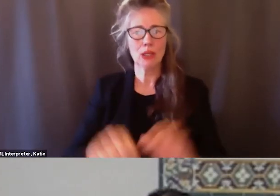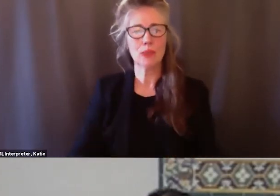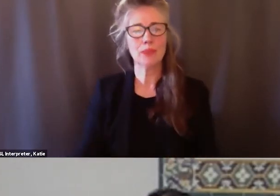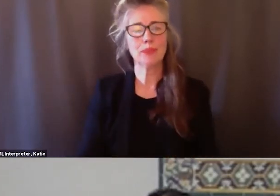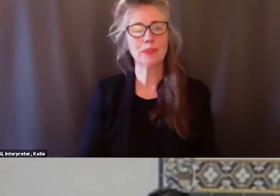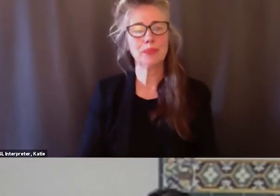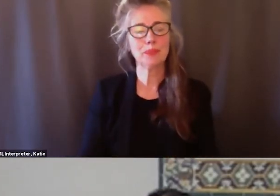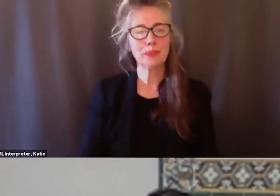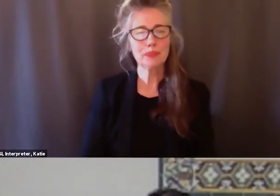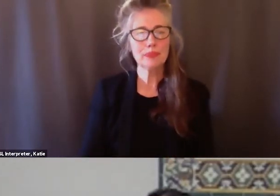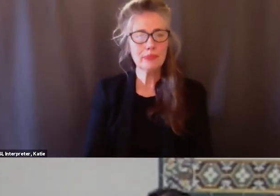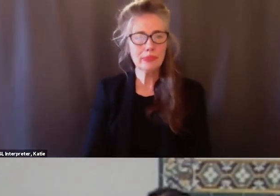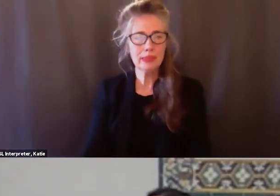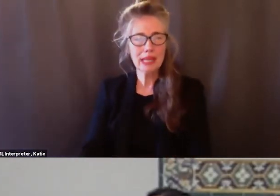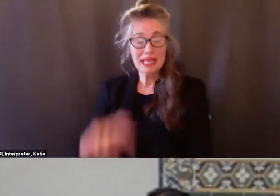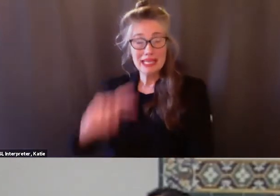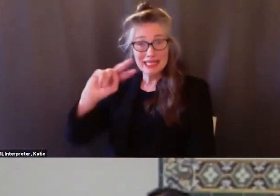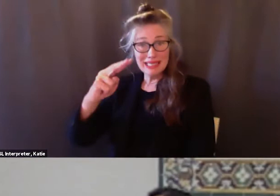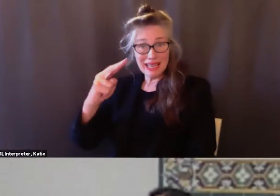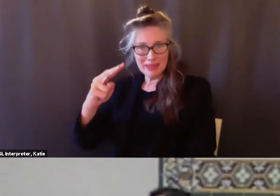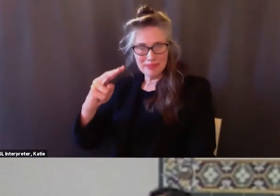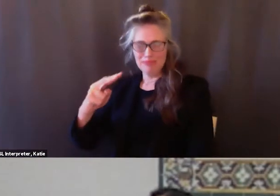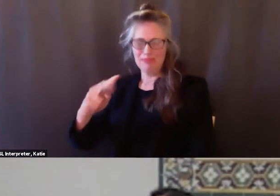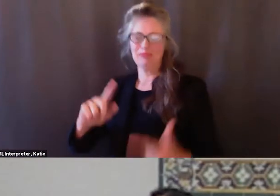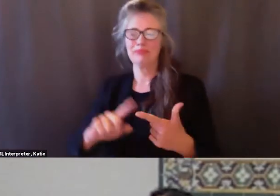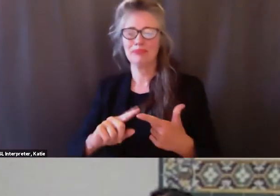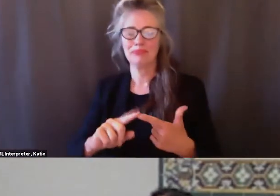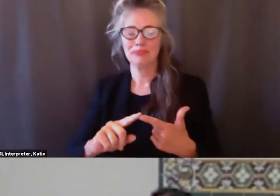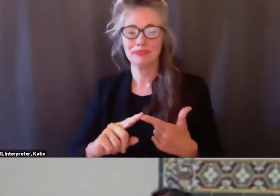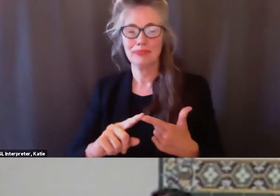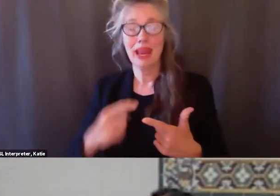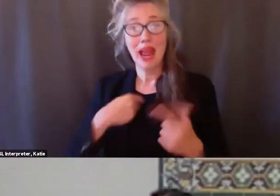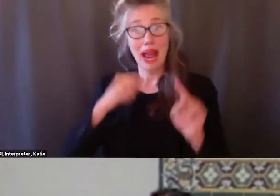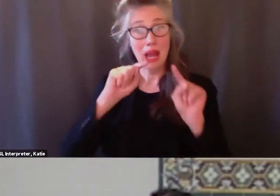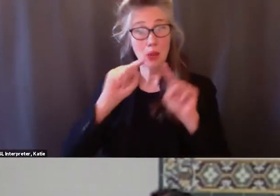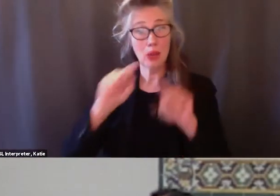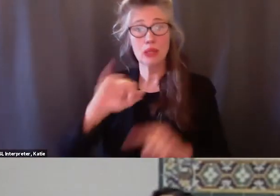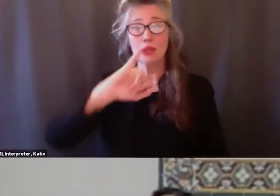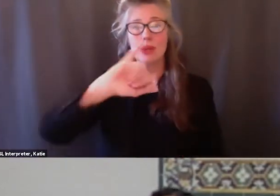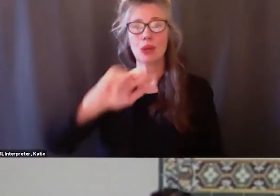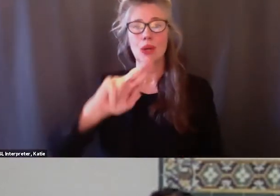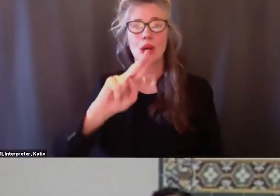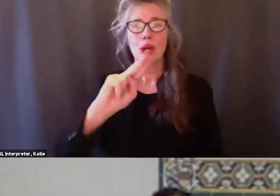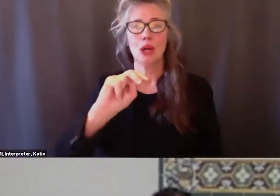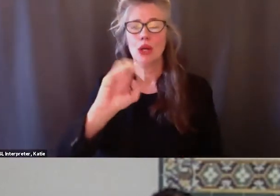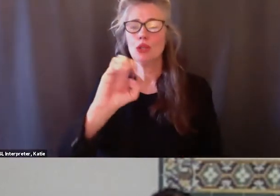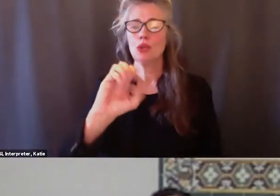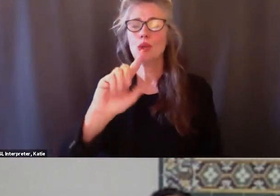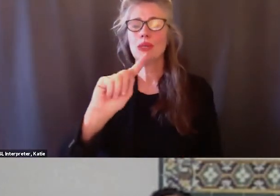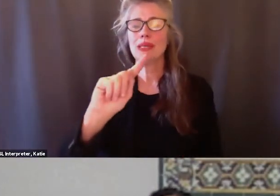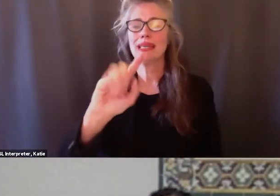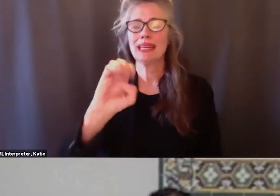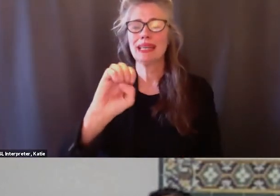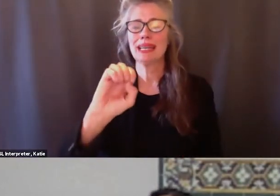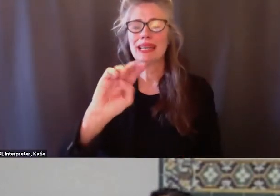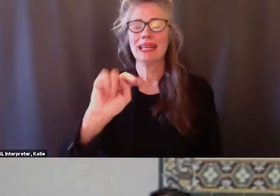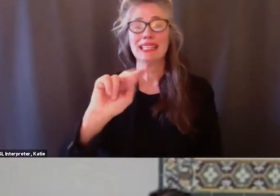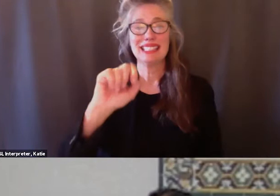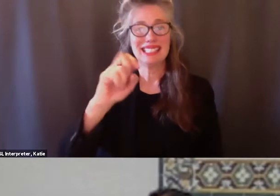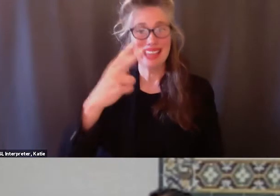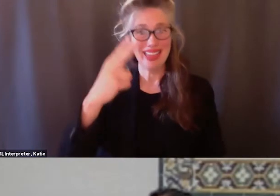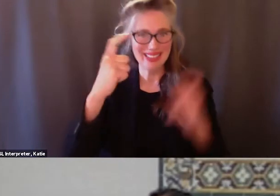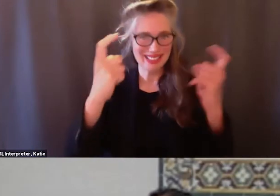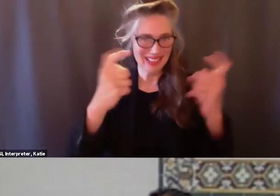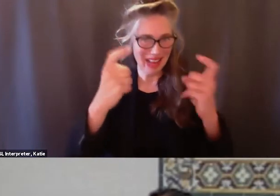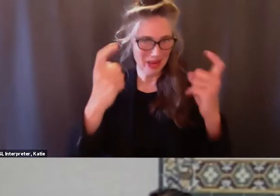then secondly, I had the opportunity to attend the Juneteenth celebration that was held here in Santa Barbara on Saturday.